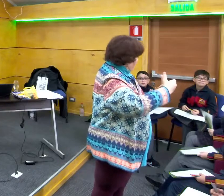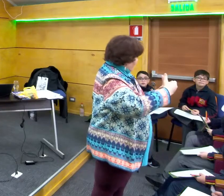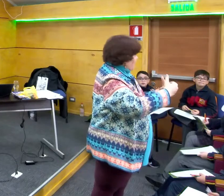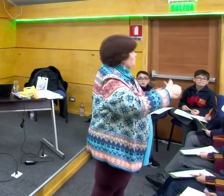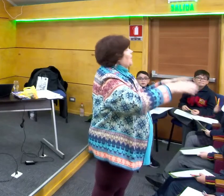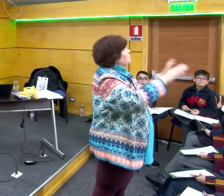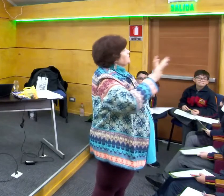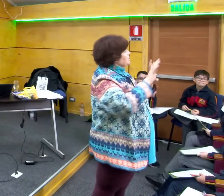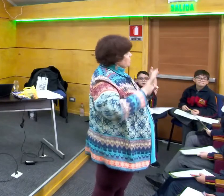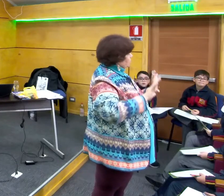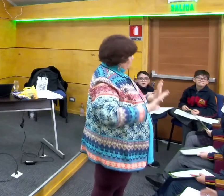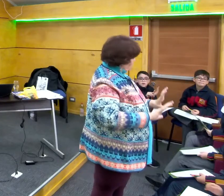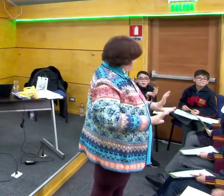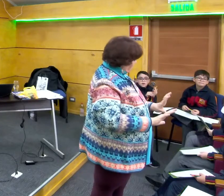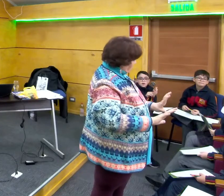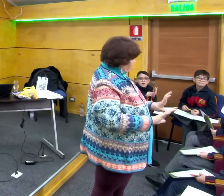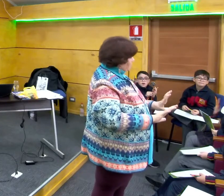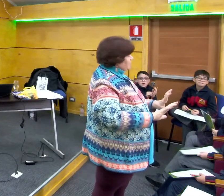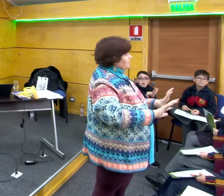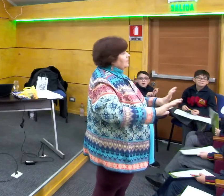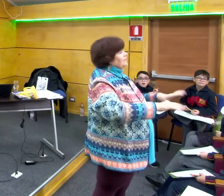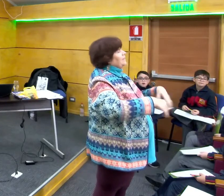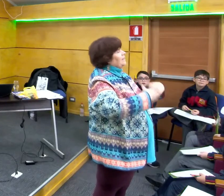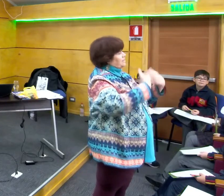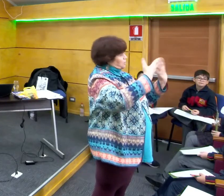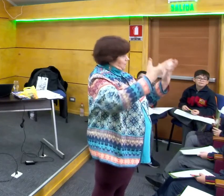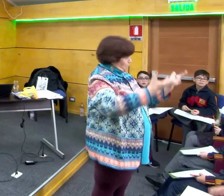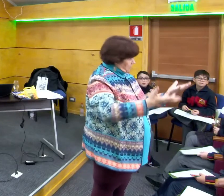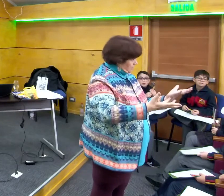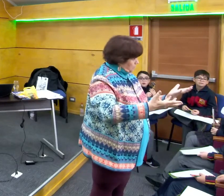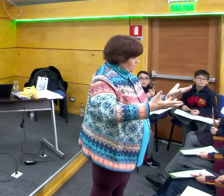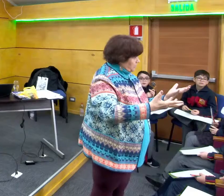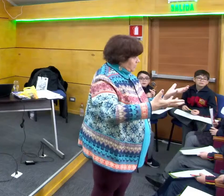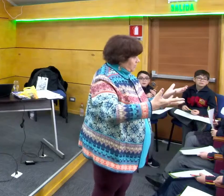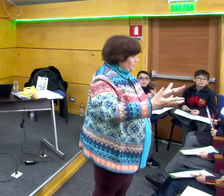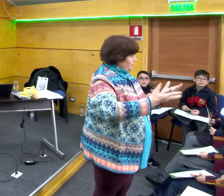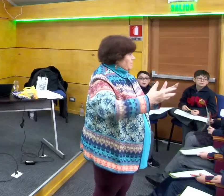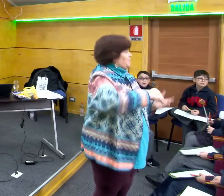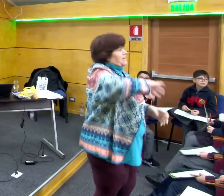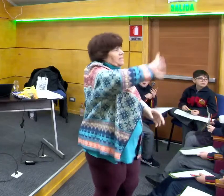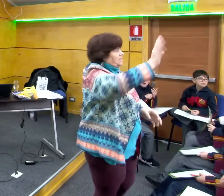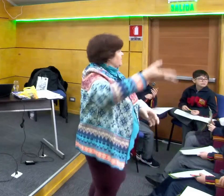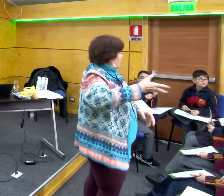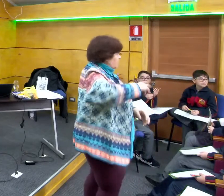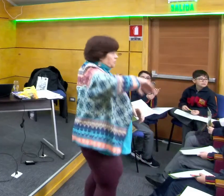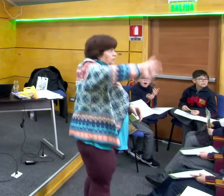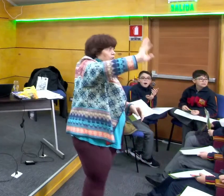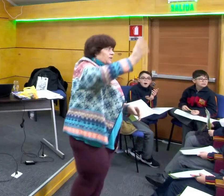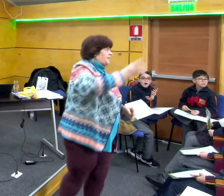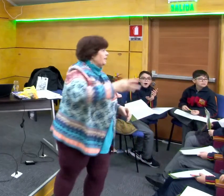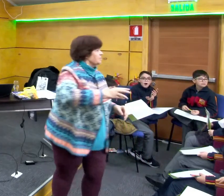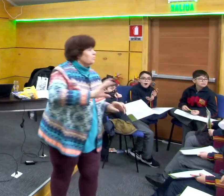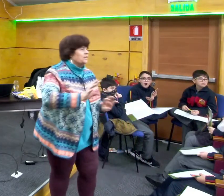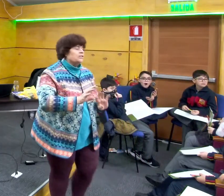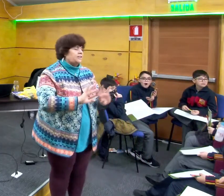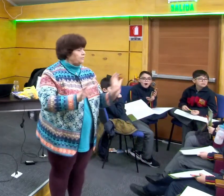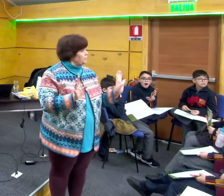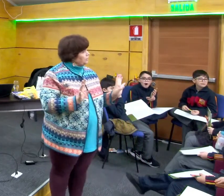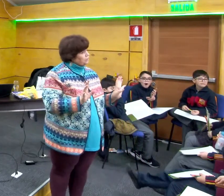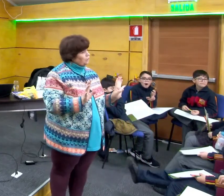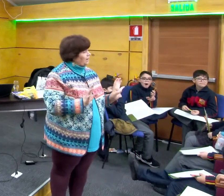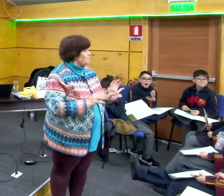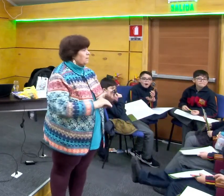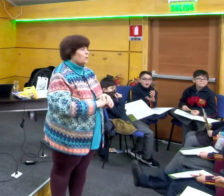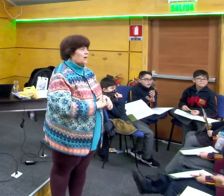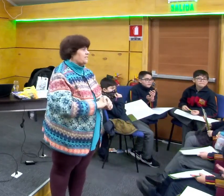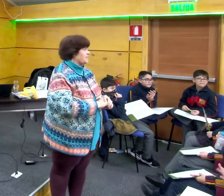fast, and you have to slow down and speak with expression. Because as you're learning it, especially if you're